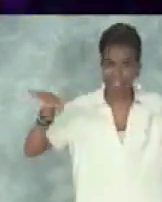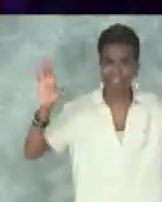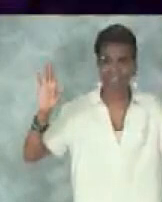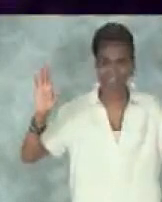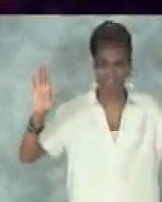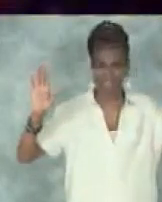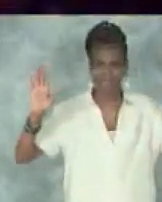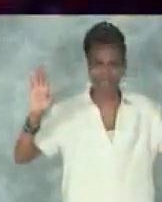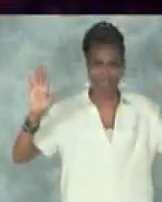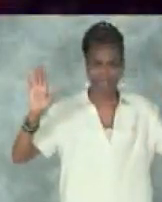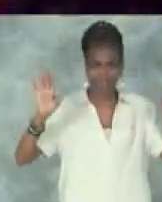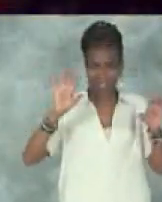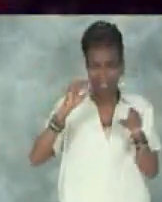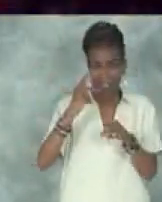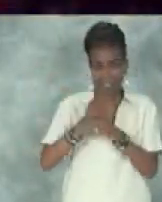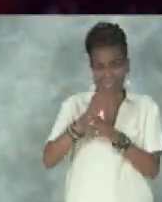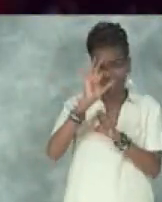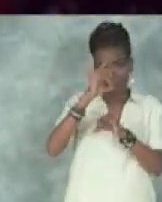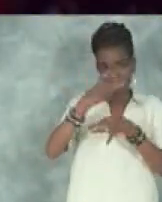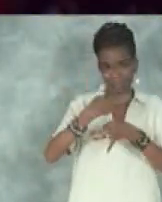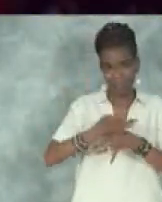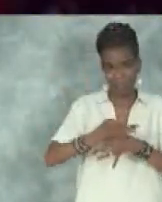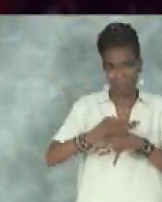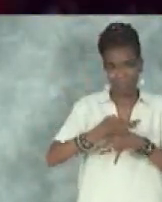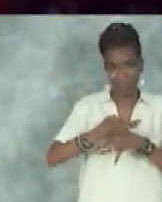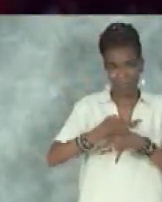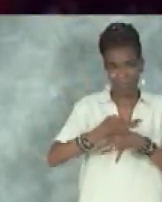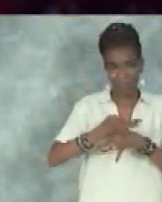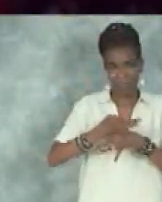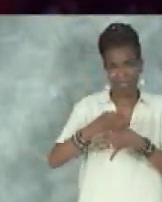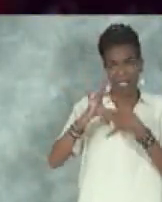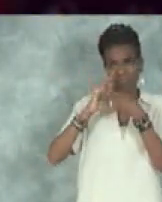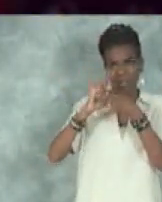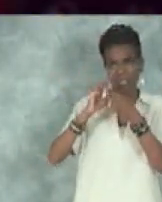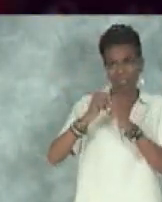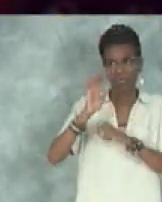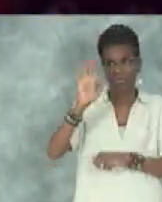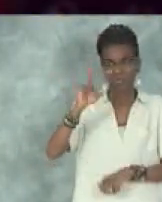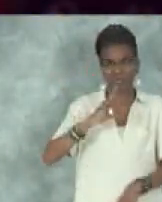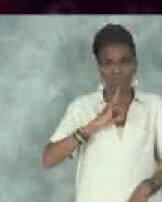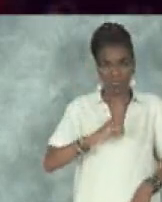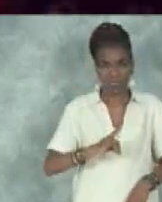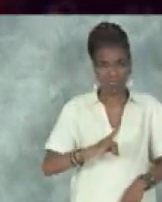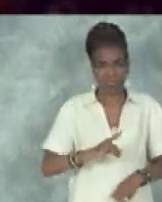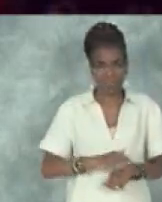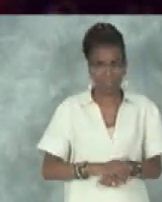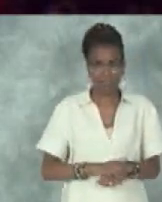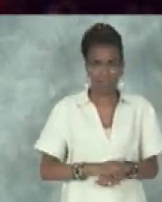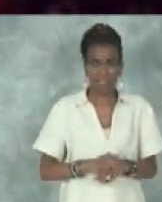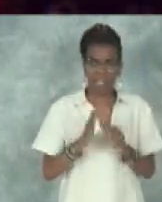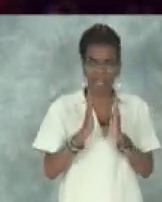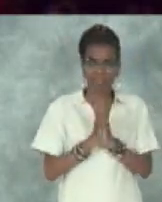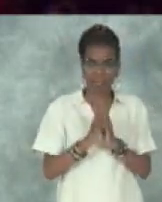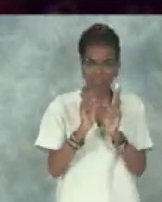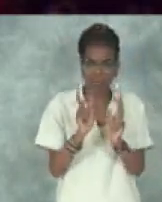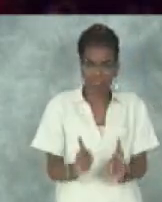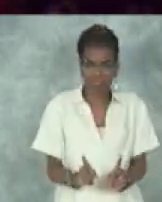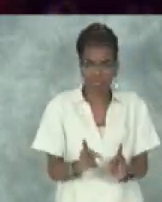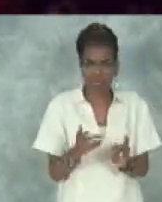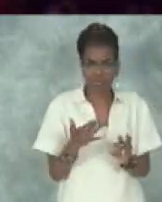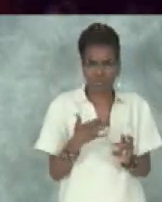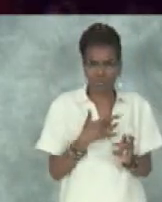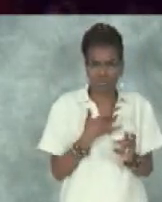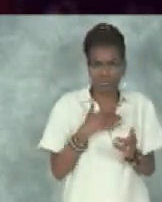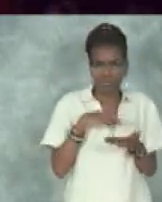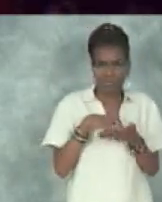our faith with your facts. Lord, I pray for the person under the sound of my voice who's getting weak and